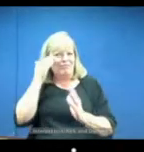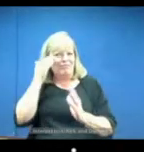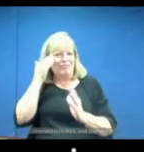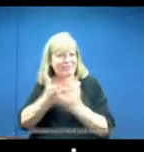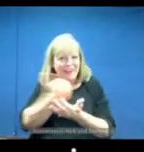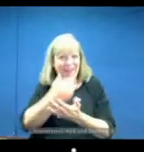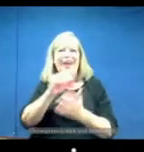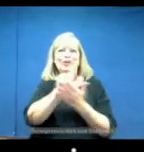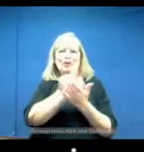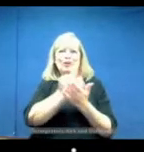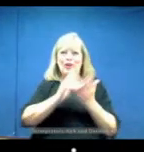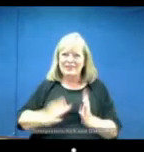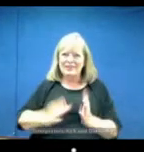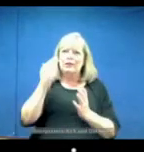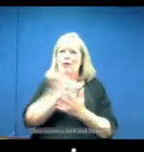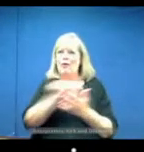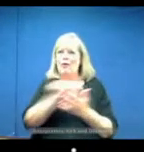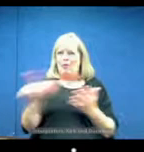attorneys.